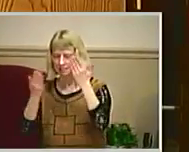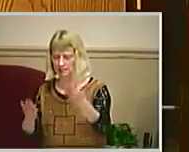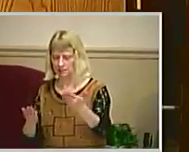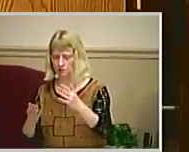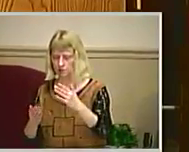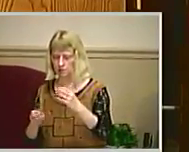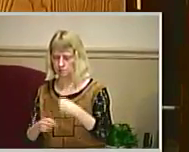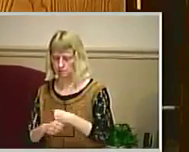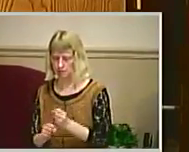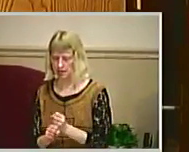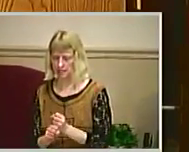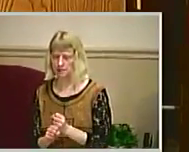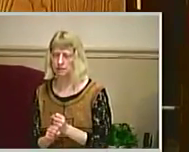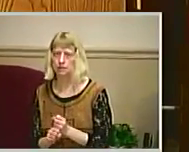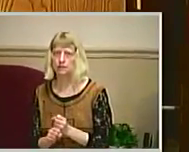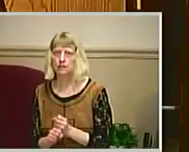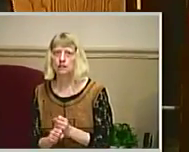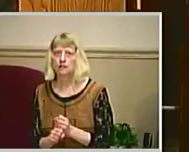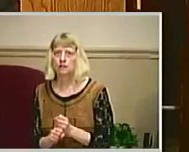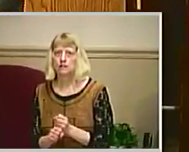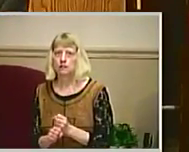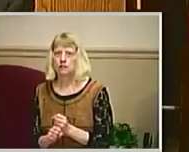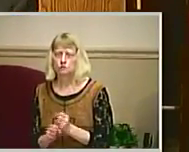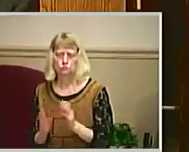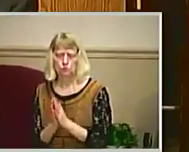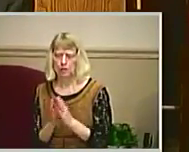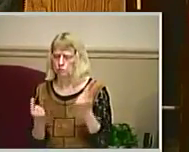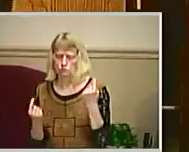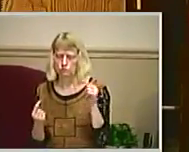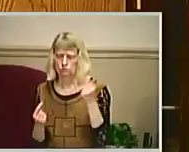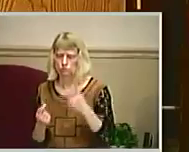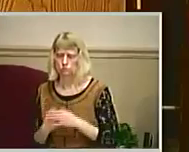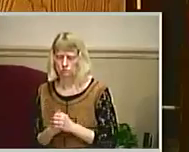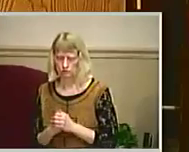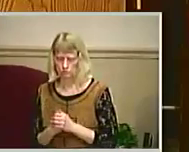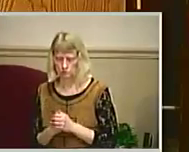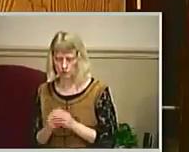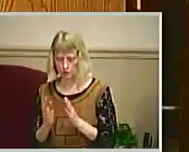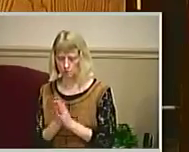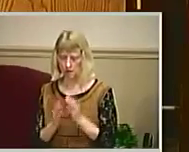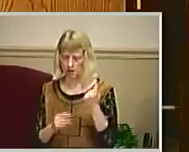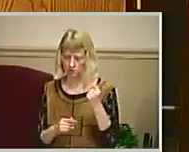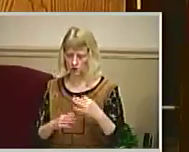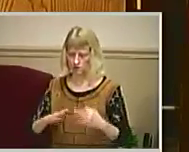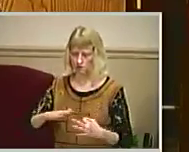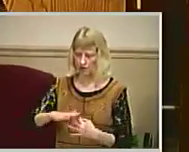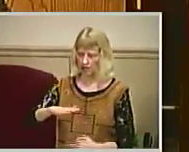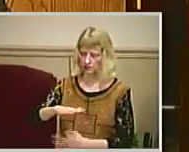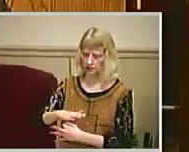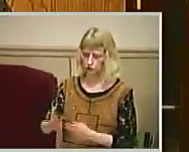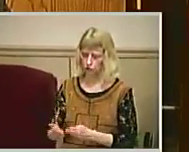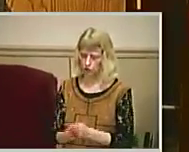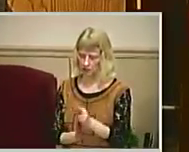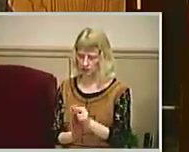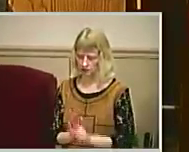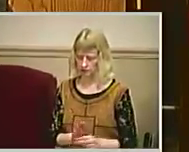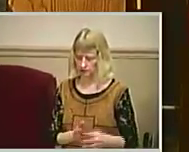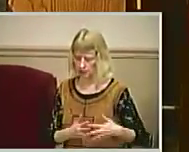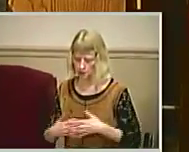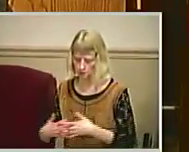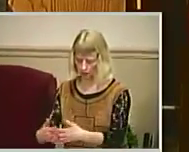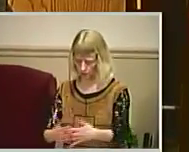made. You say, what should we pray for? Well, first of all, let's pray for a foundation of righteousness in